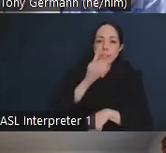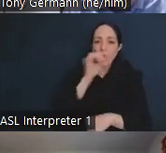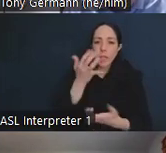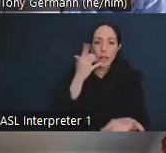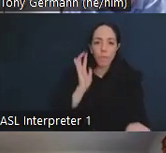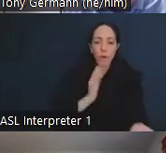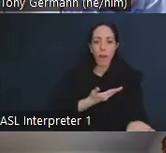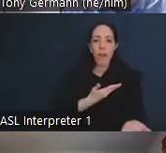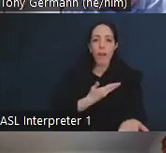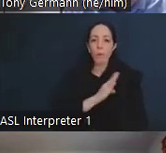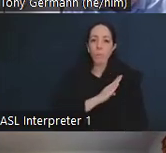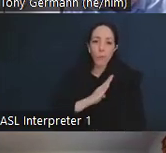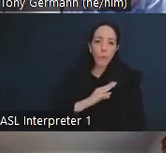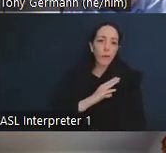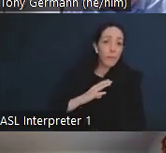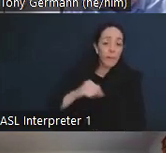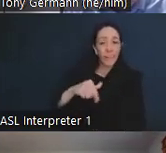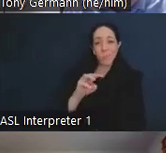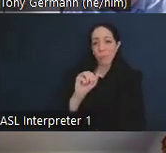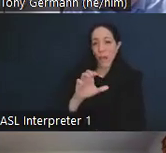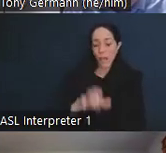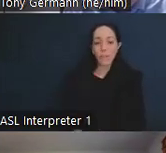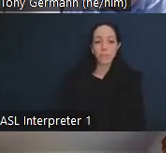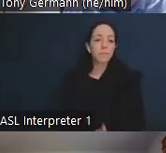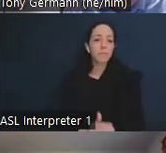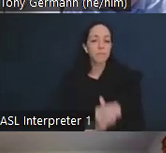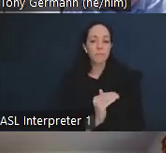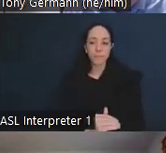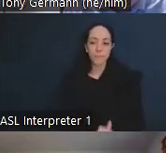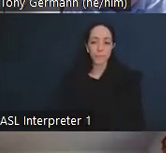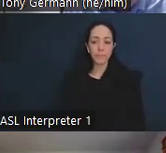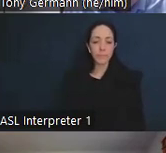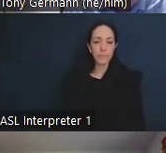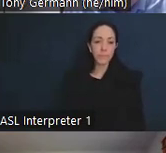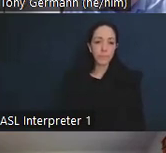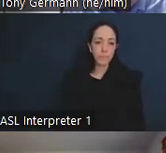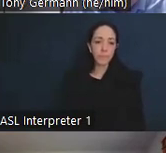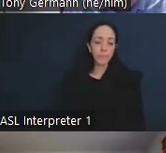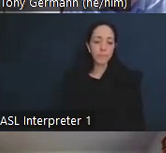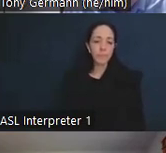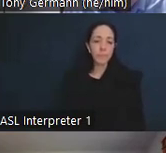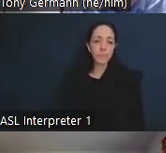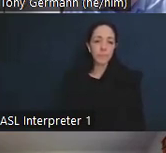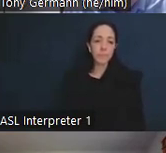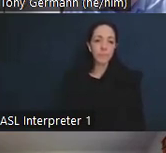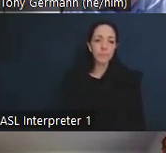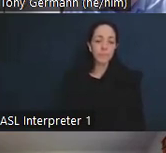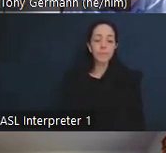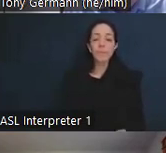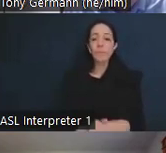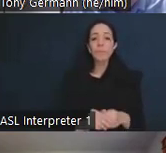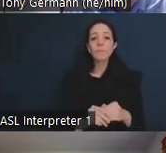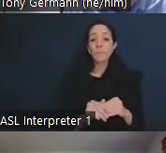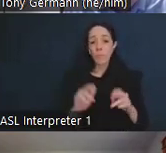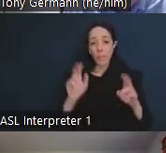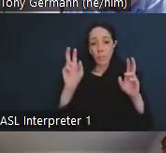So we'll go to the next slide. And I want to stay really focused on